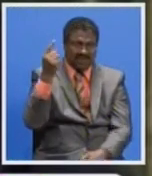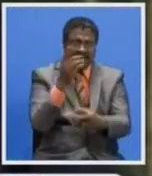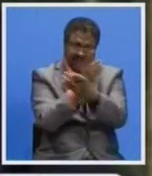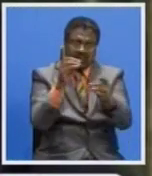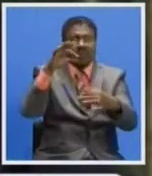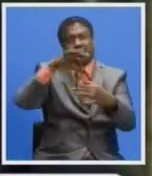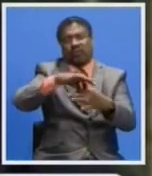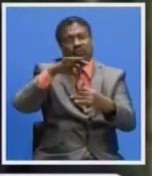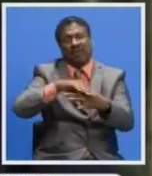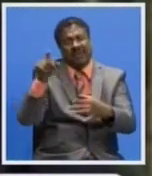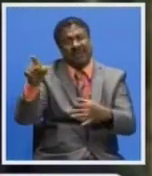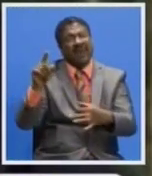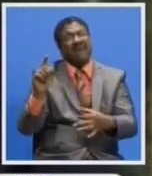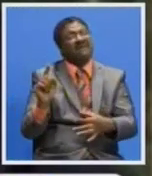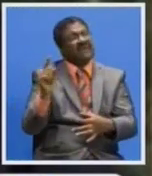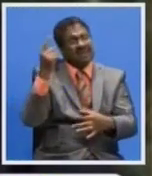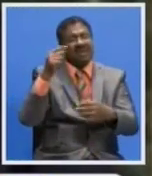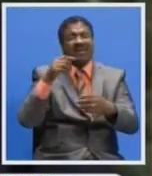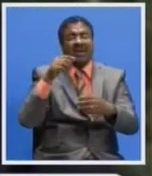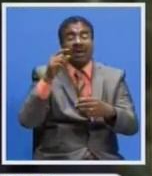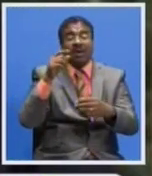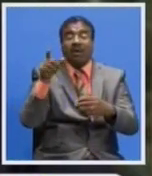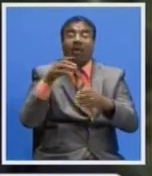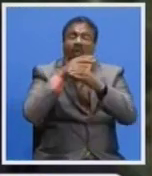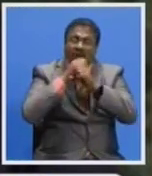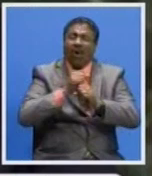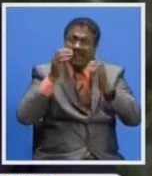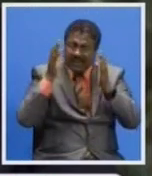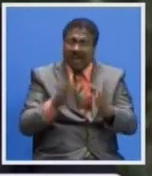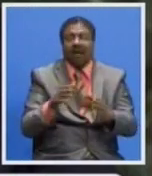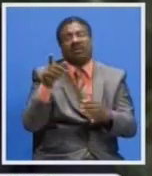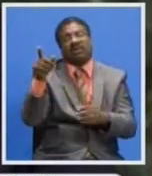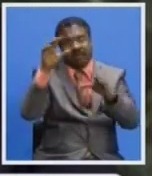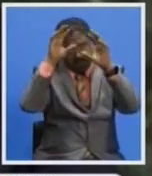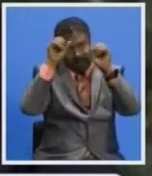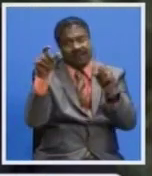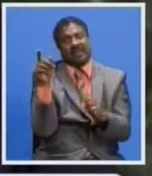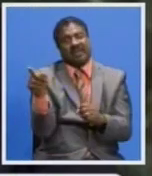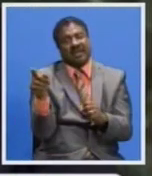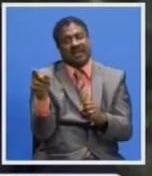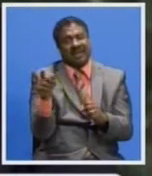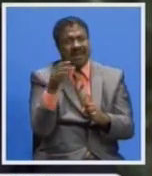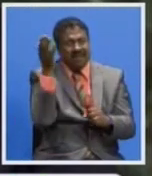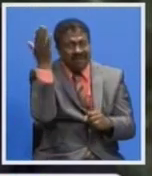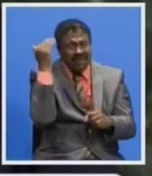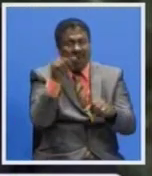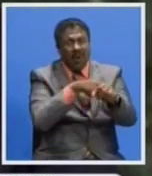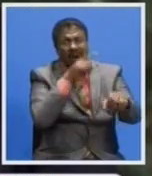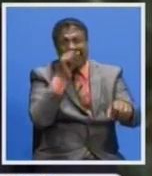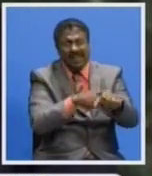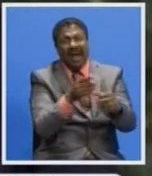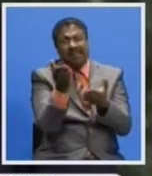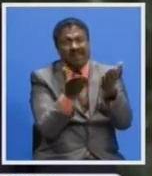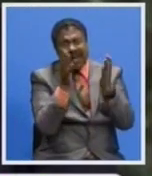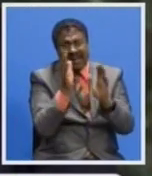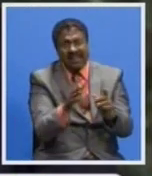world's oldest leaders. After being drafted in as Prime Minister in 2011, after long-time ruler Zine El